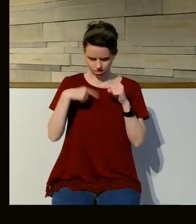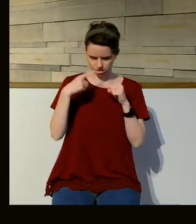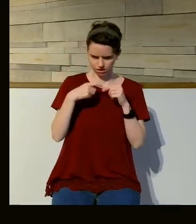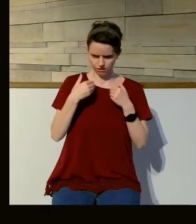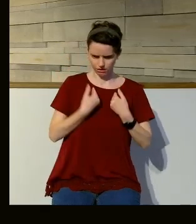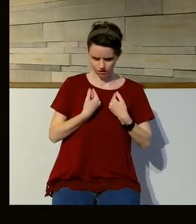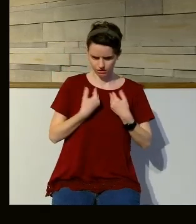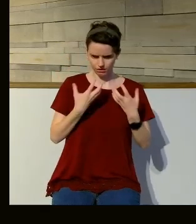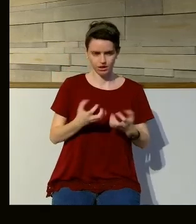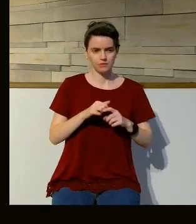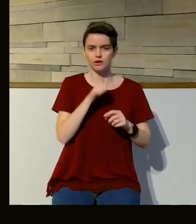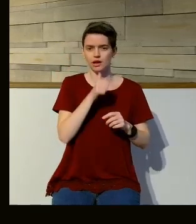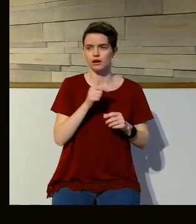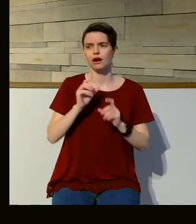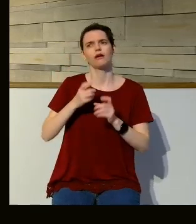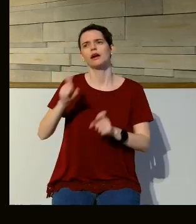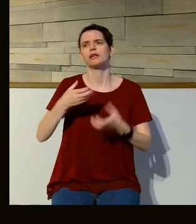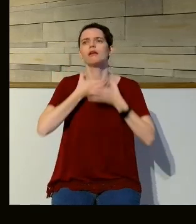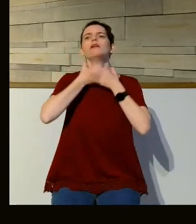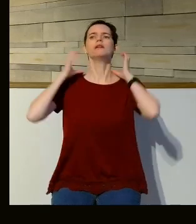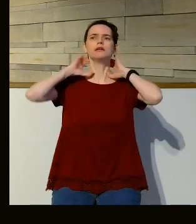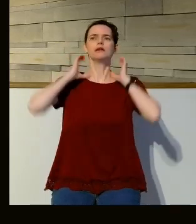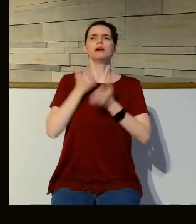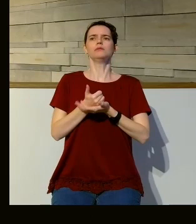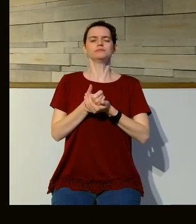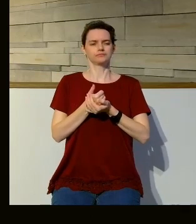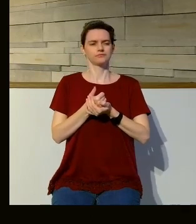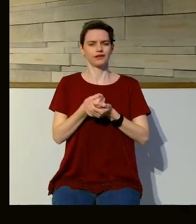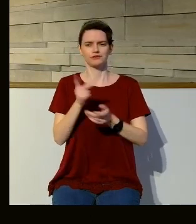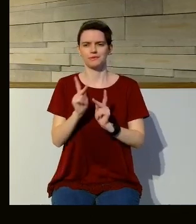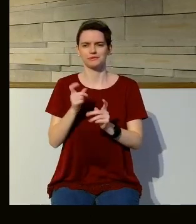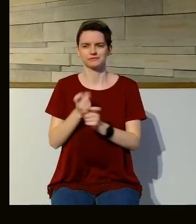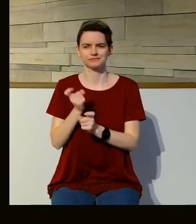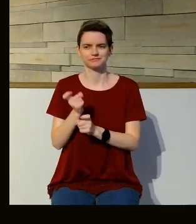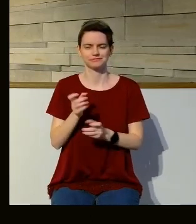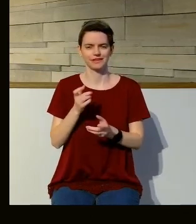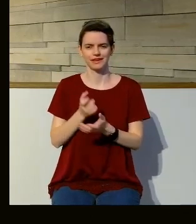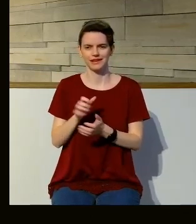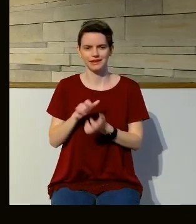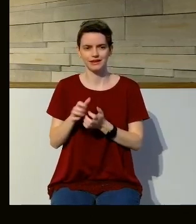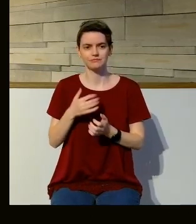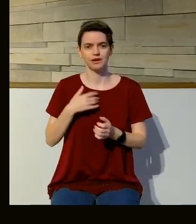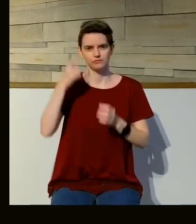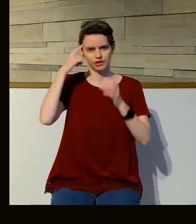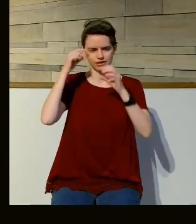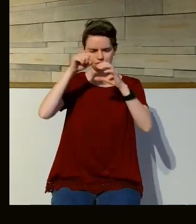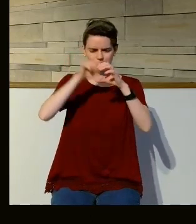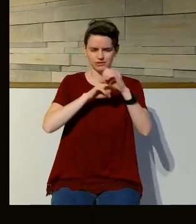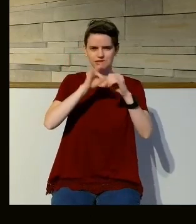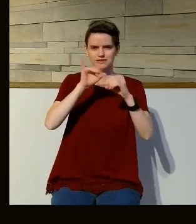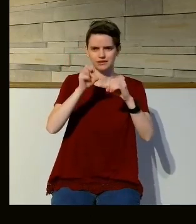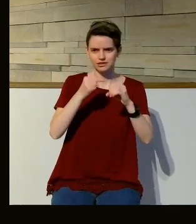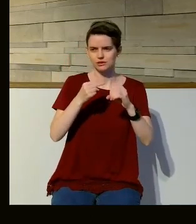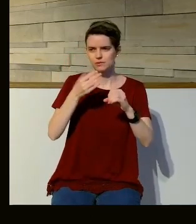we're not going to buy a neck brace after we're done here, right? Thank you, a few people. My brain can be 7 inches long, but the smell of